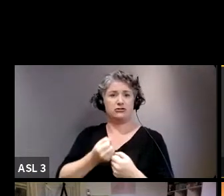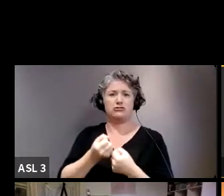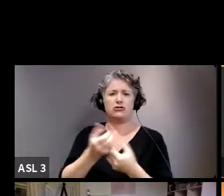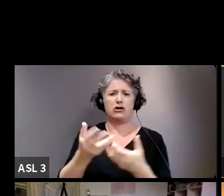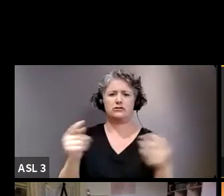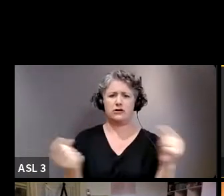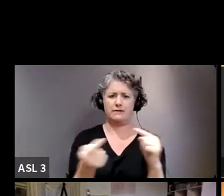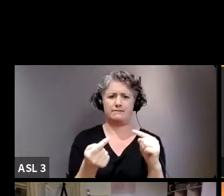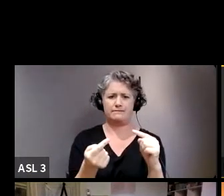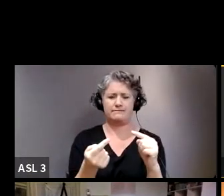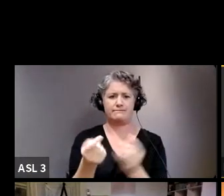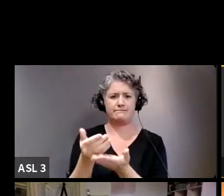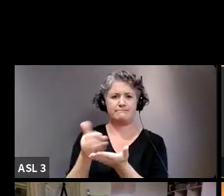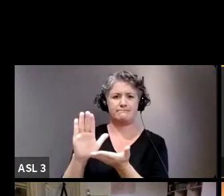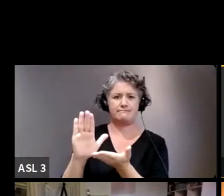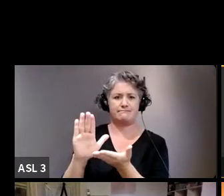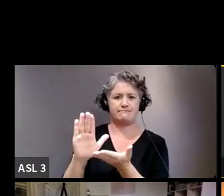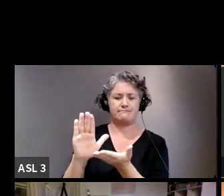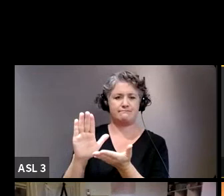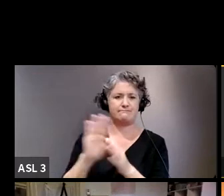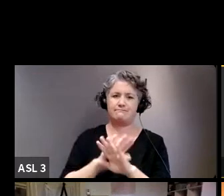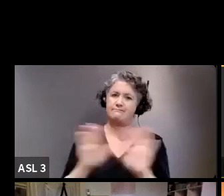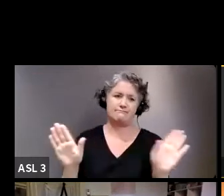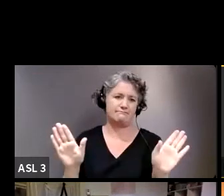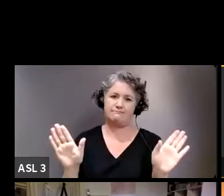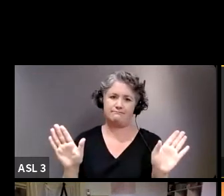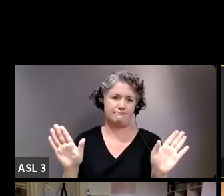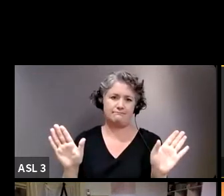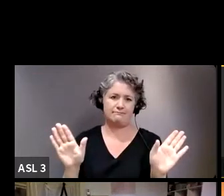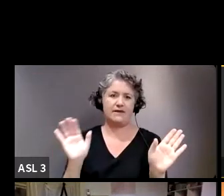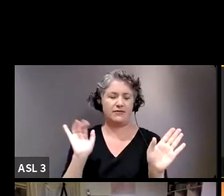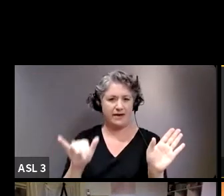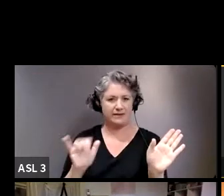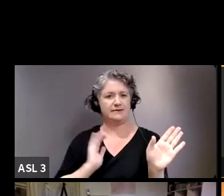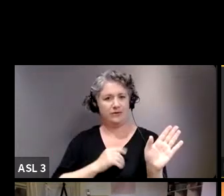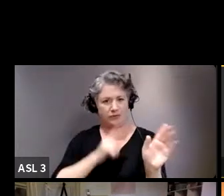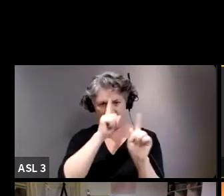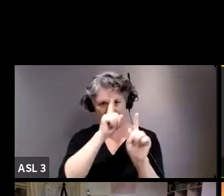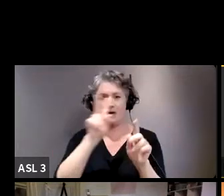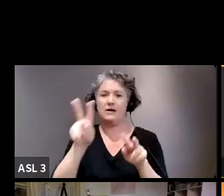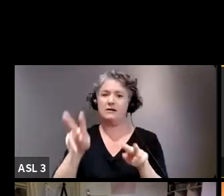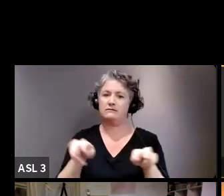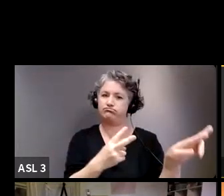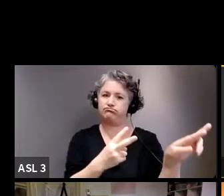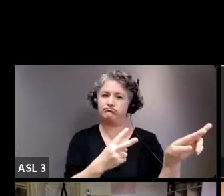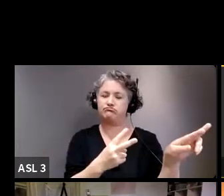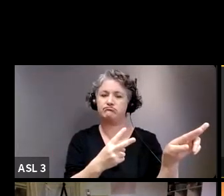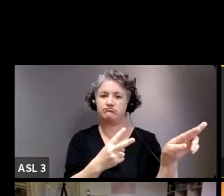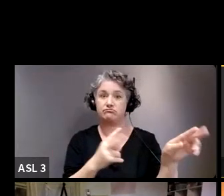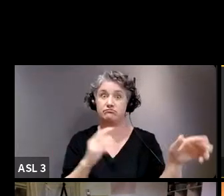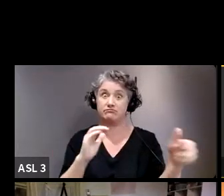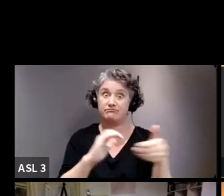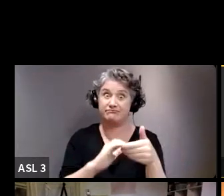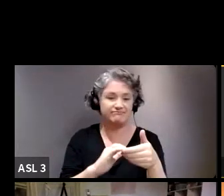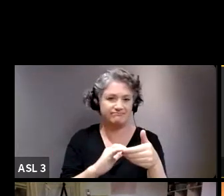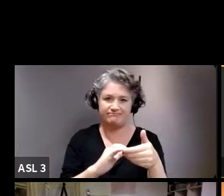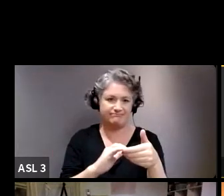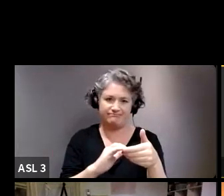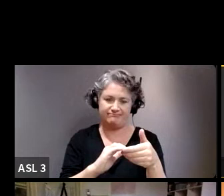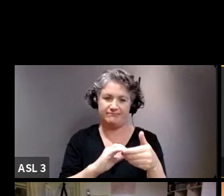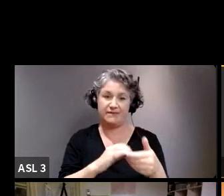there so that's that's the route of of this of what i'm trying to say is that we police are not